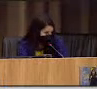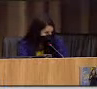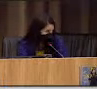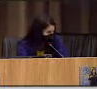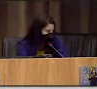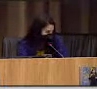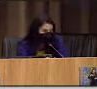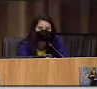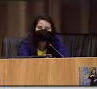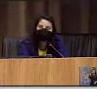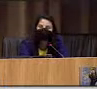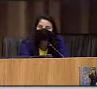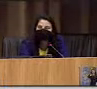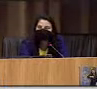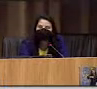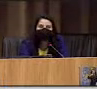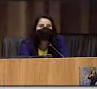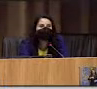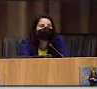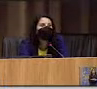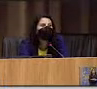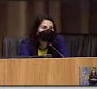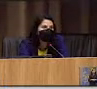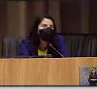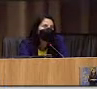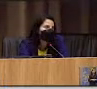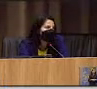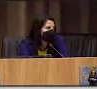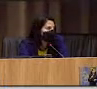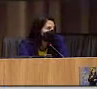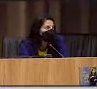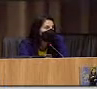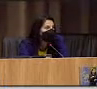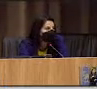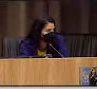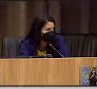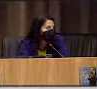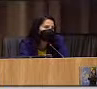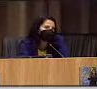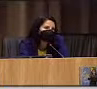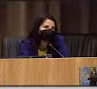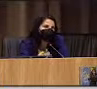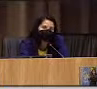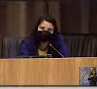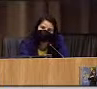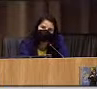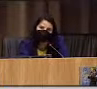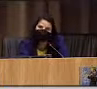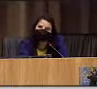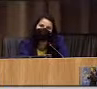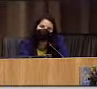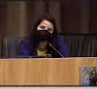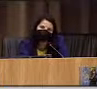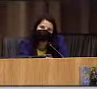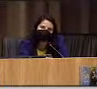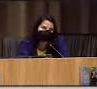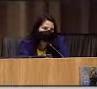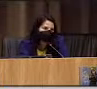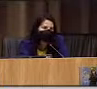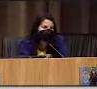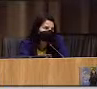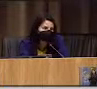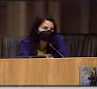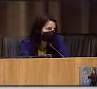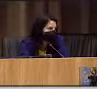machine. And we needed to learn this first. So we opted to select some